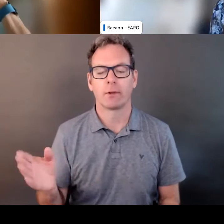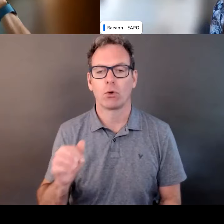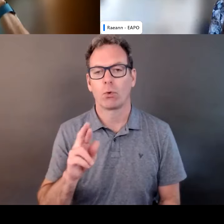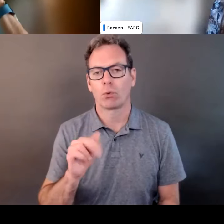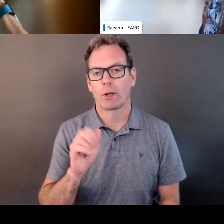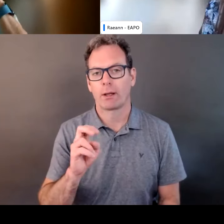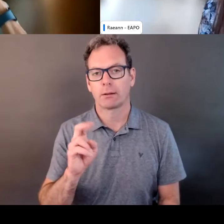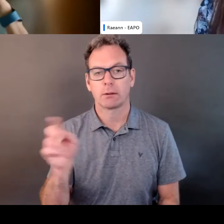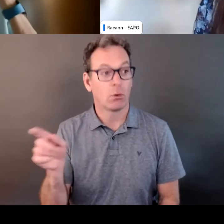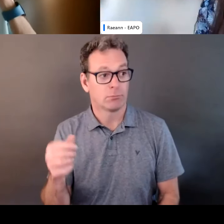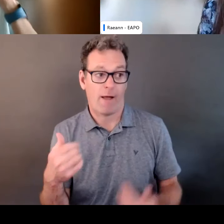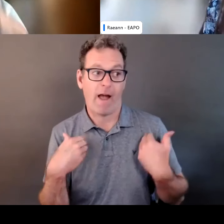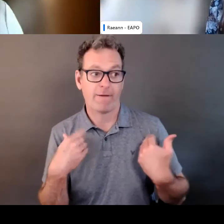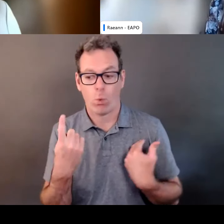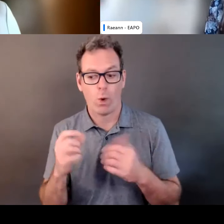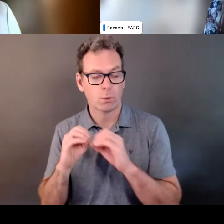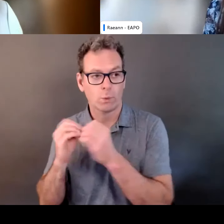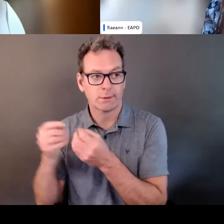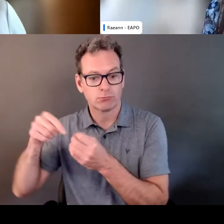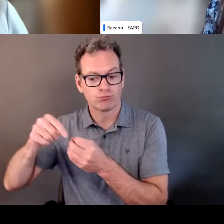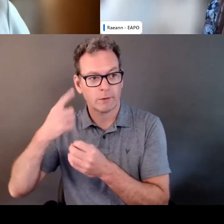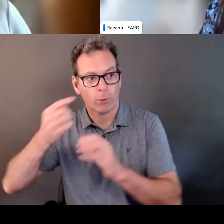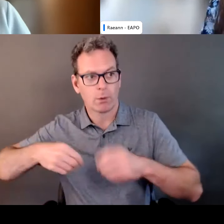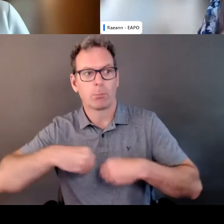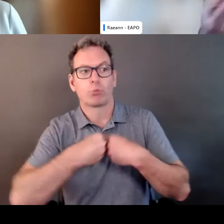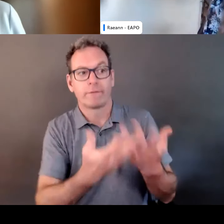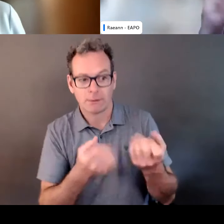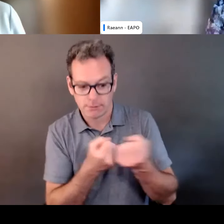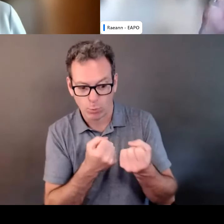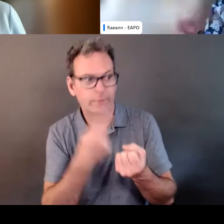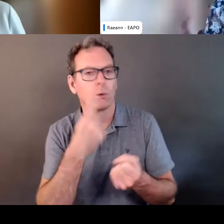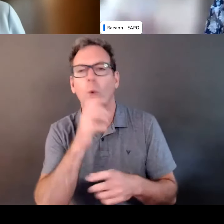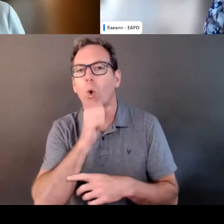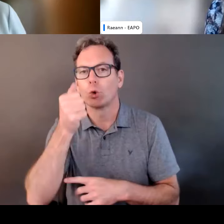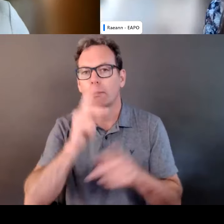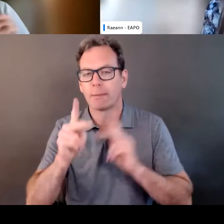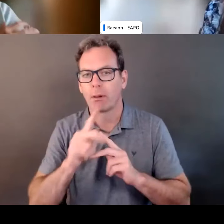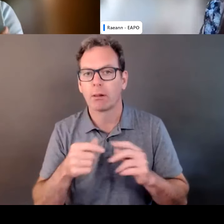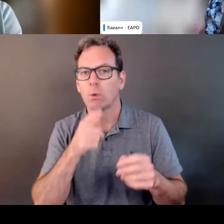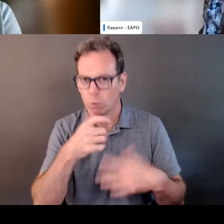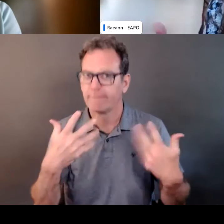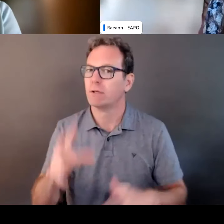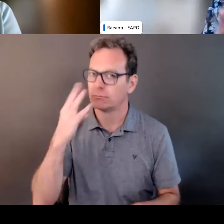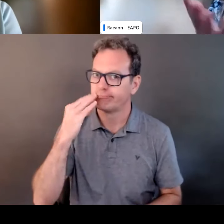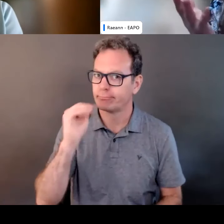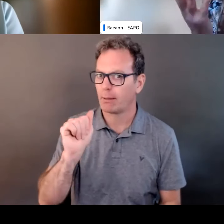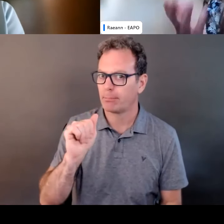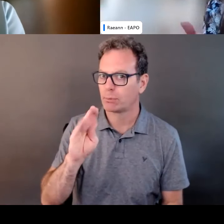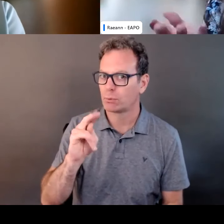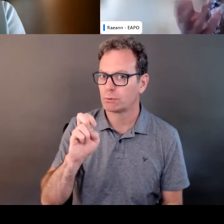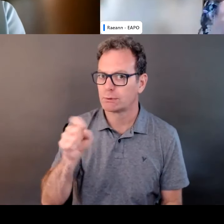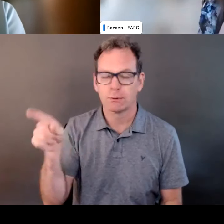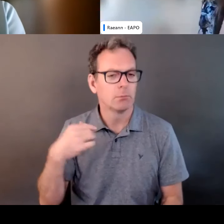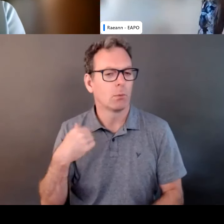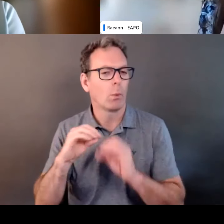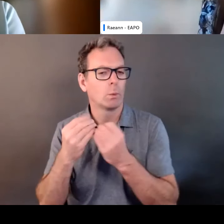support for older adults in abusive situations. So I think it's, like you say, it's kind of a slow moving process. Unfortunately, sometimes, in